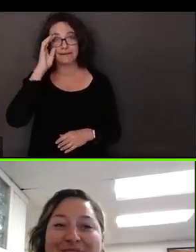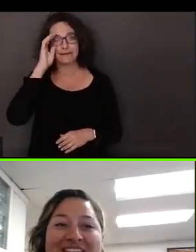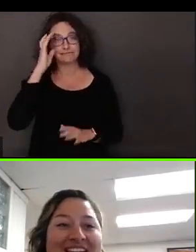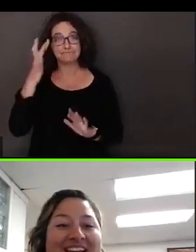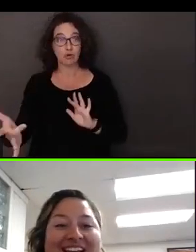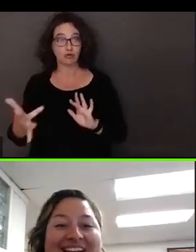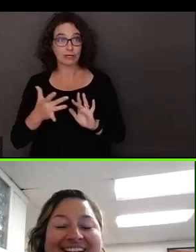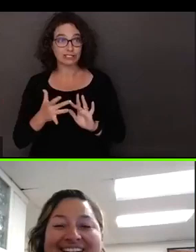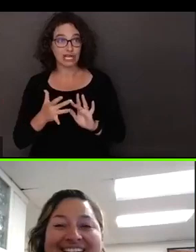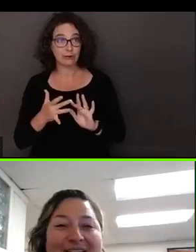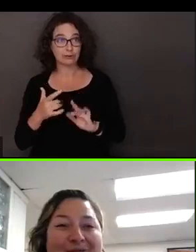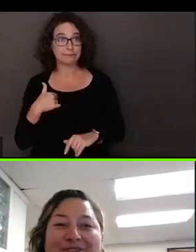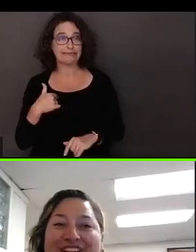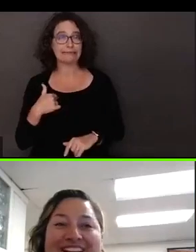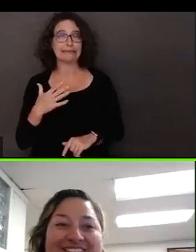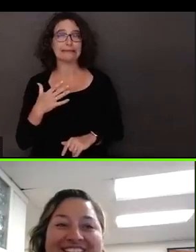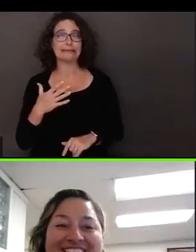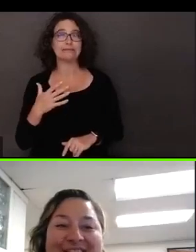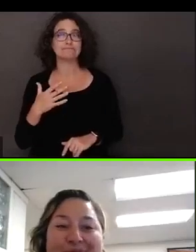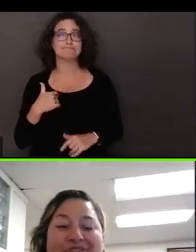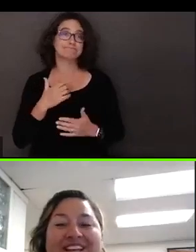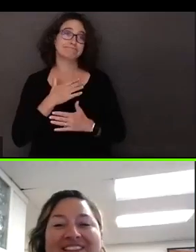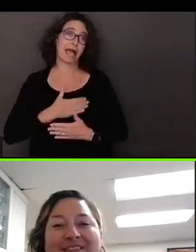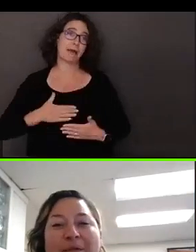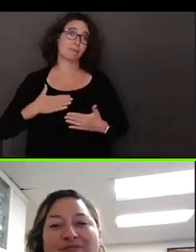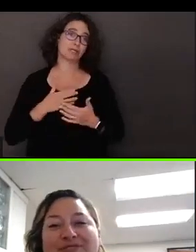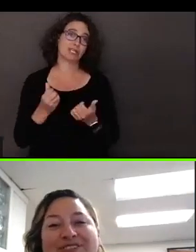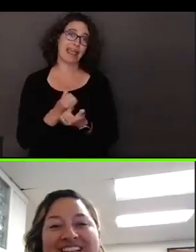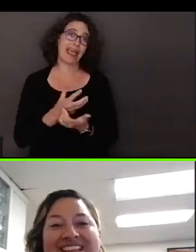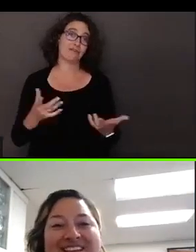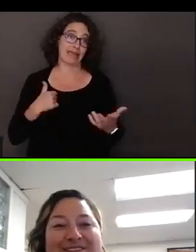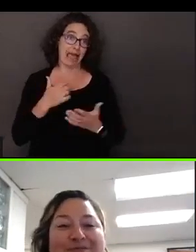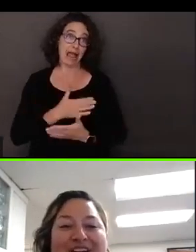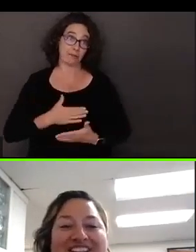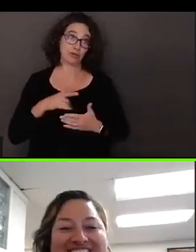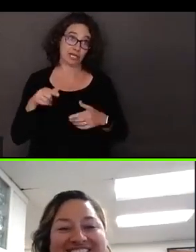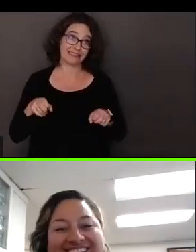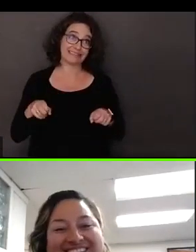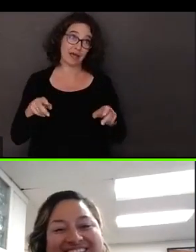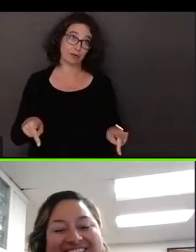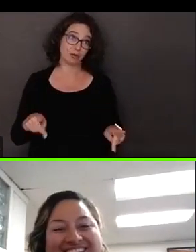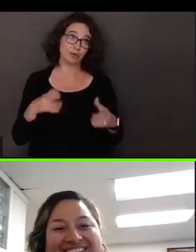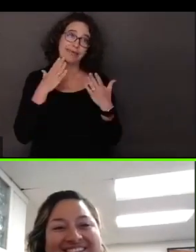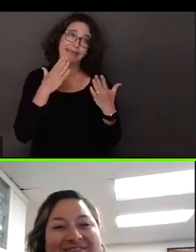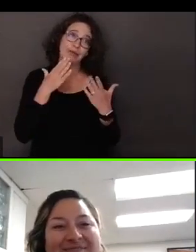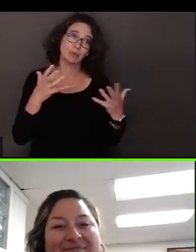out to me, and I appreciate everything. I appreciate this opportunity. Thank you so much.